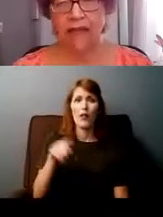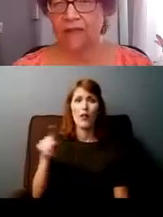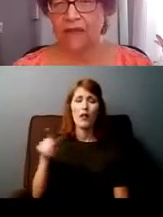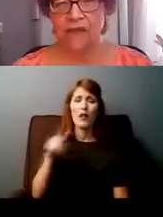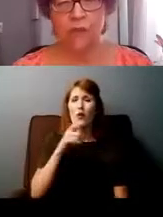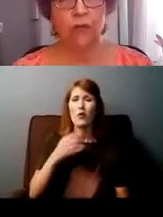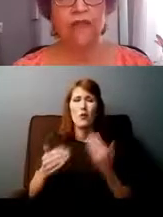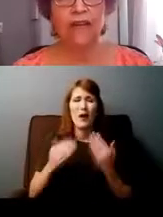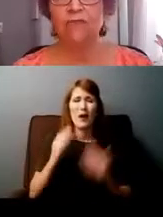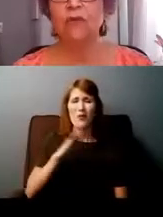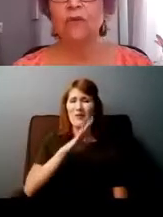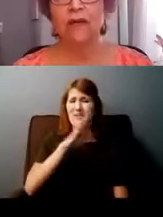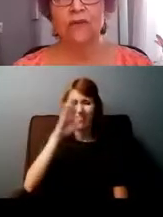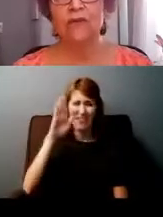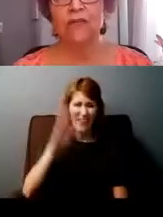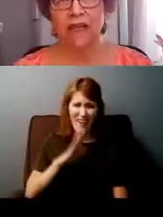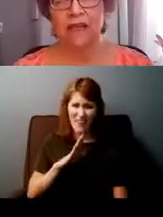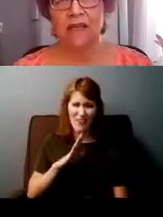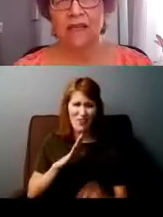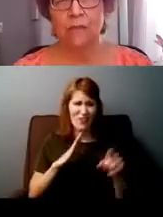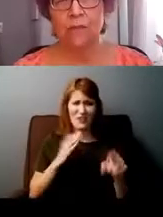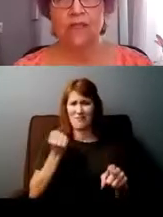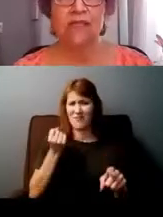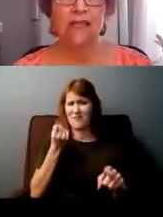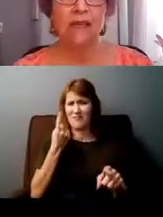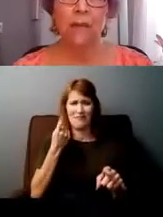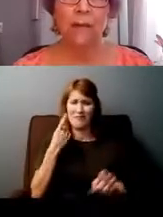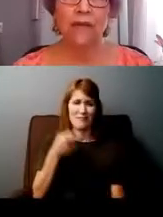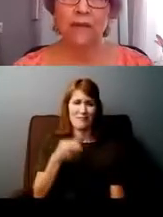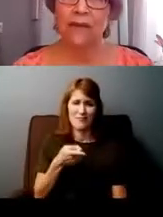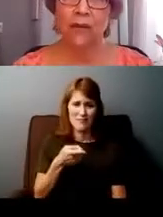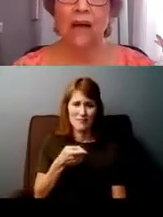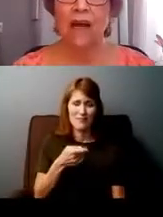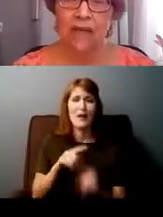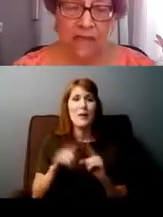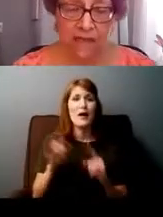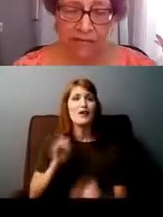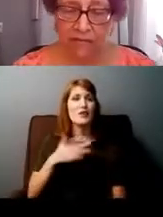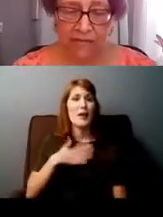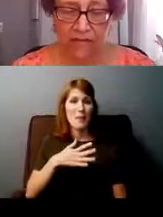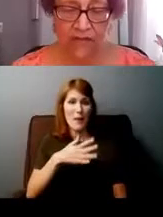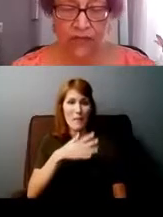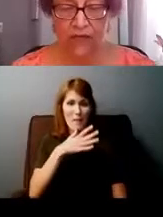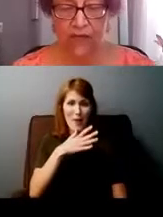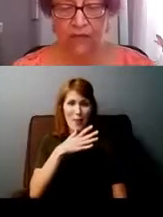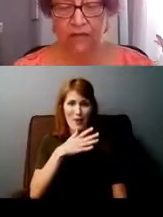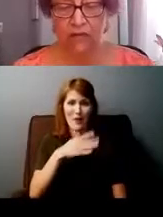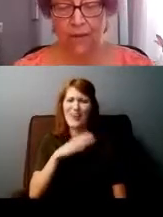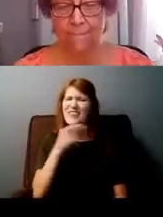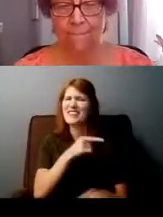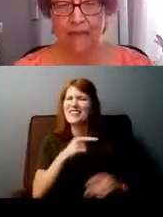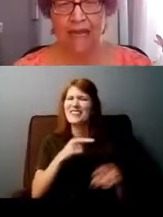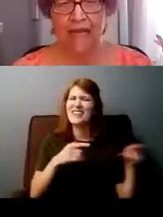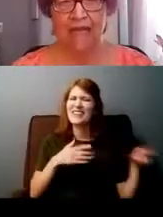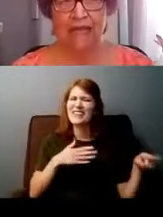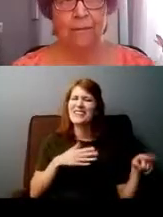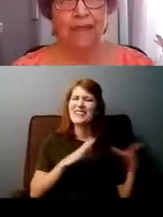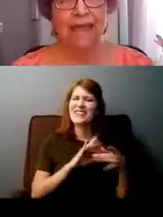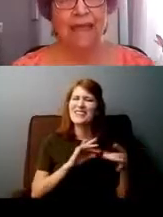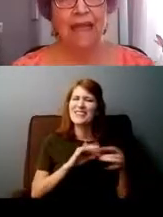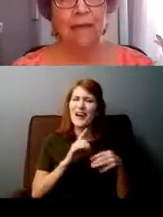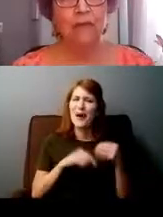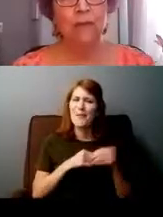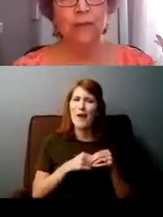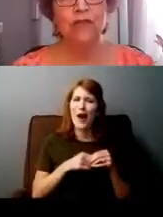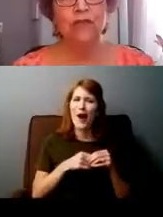never get this, will never understand this, but just like my mother and her moccasin suggestion,